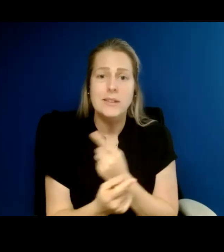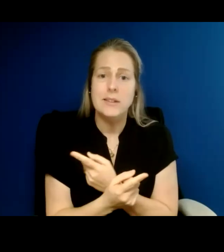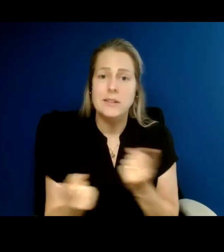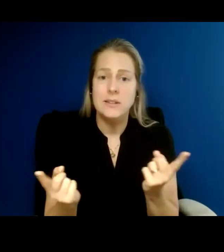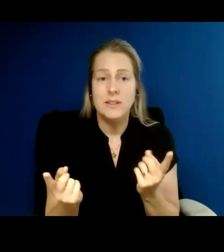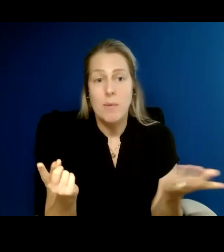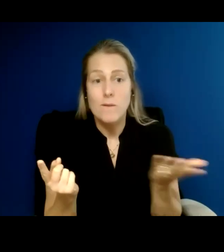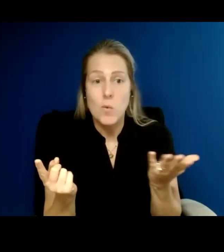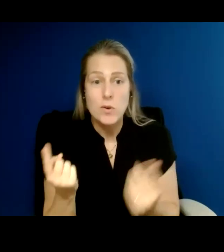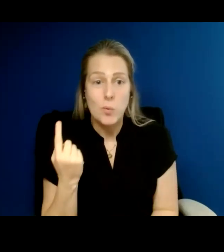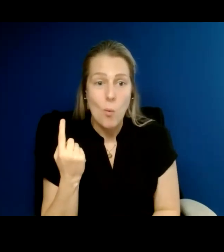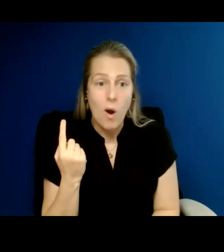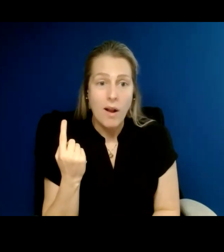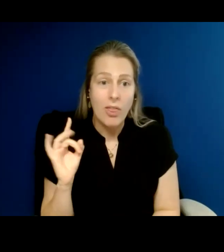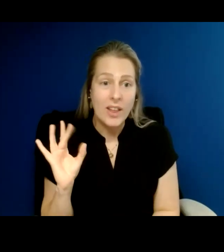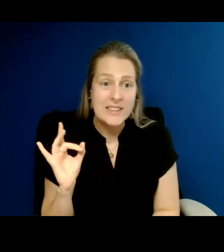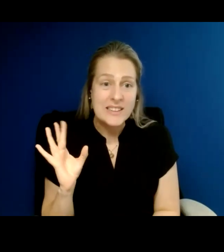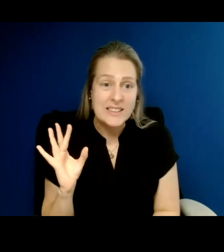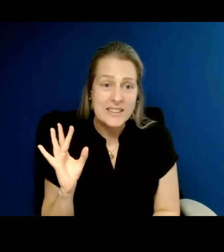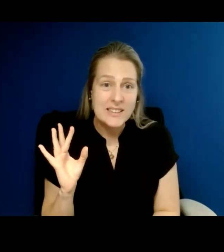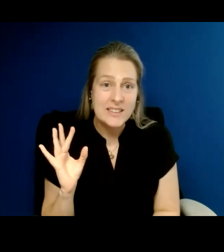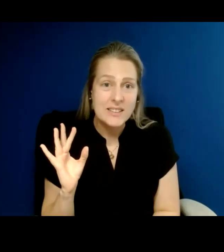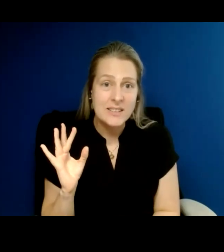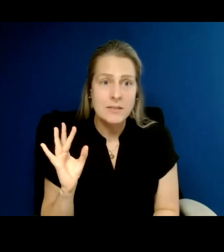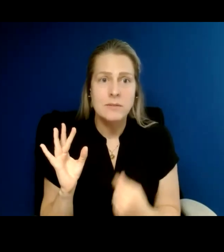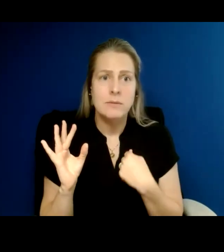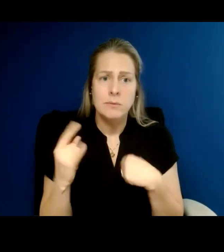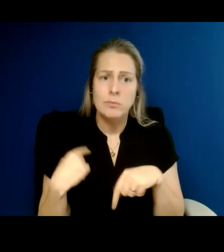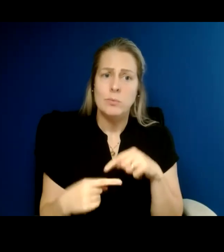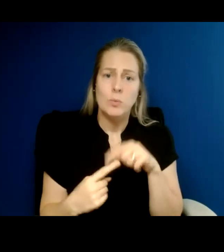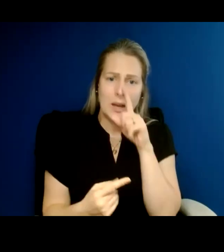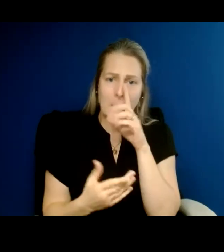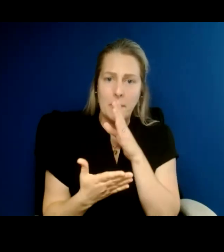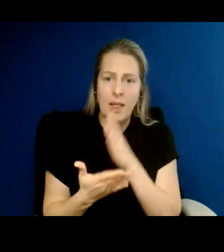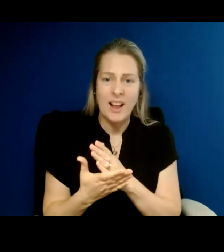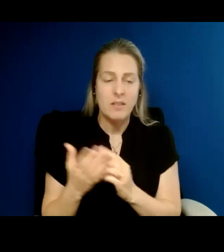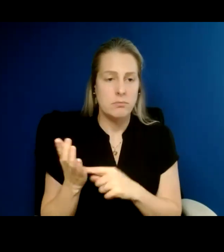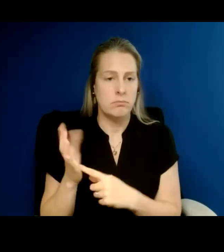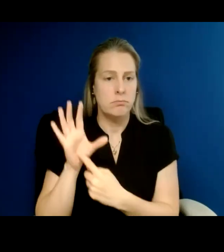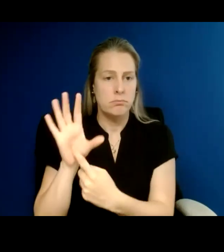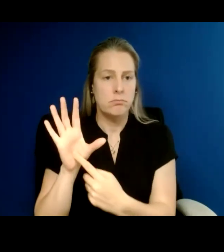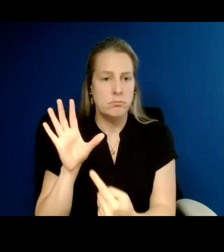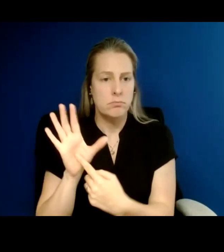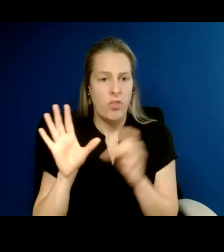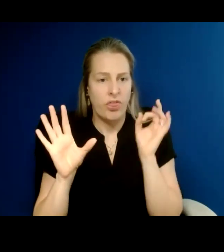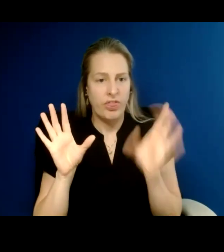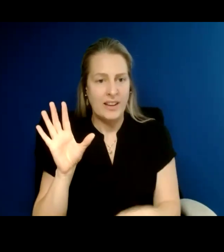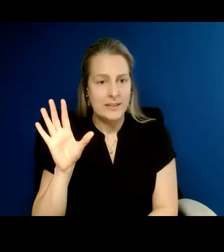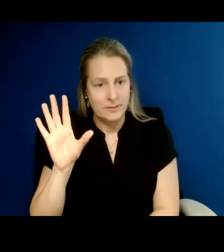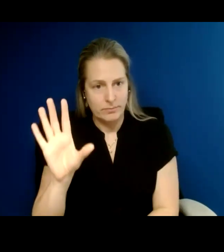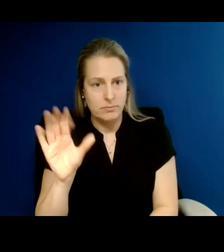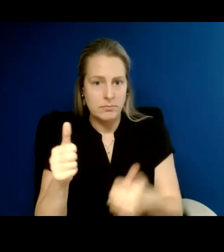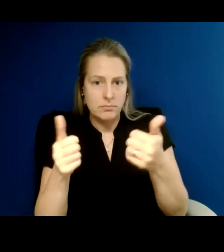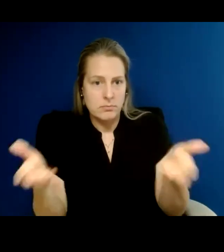tool. And we certainly don't believe that a single monitoring framework is going to